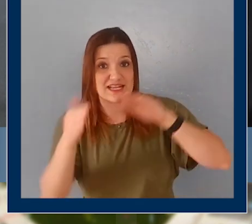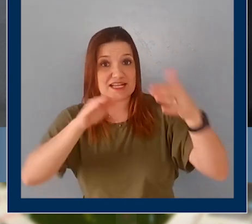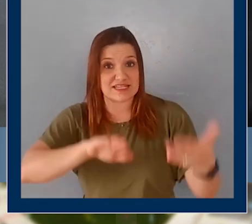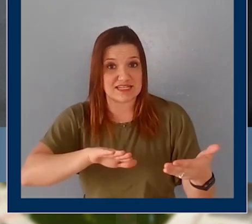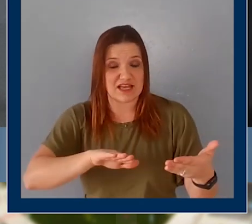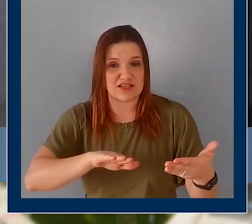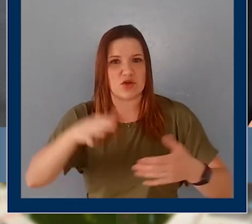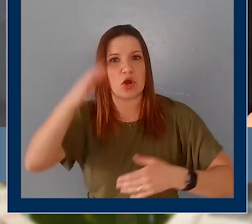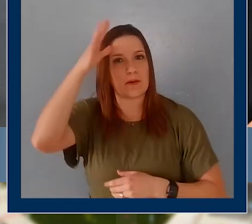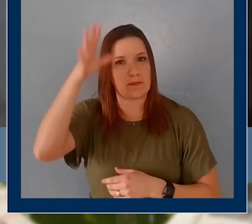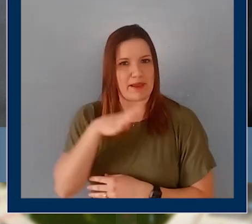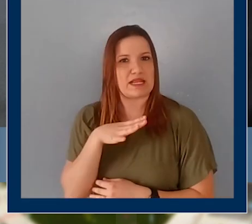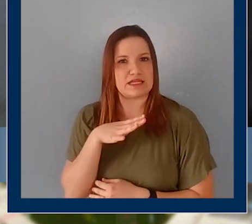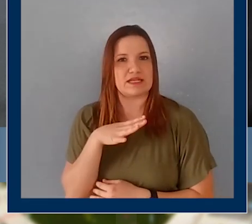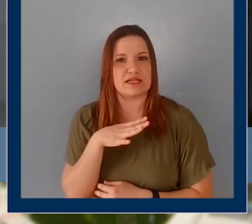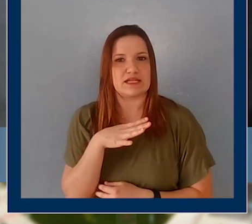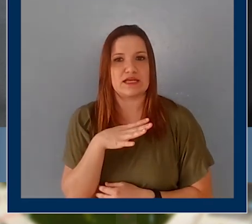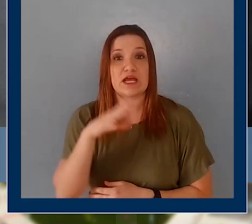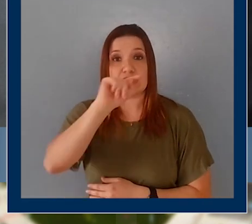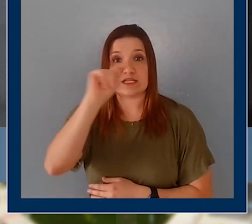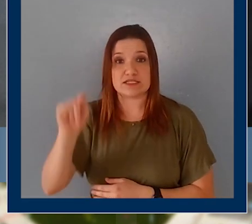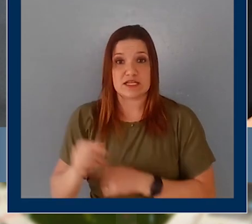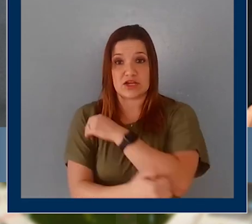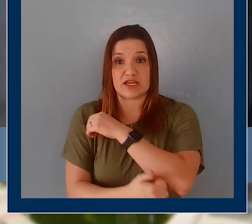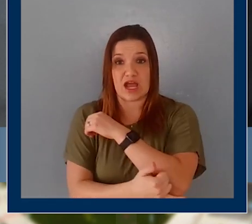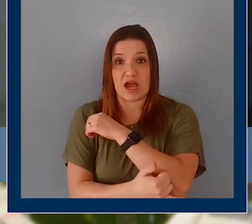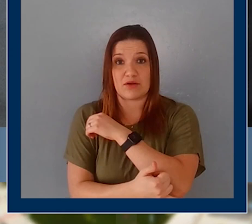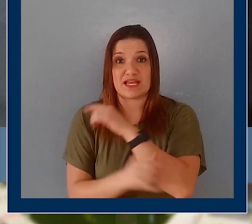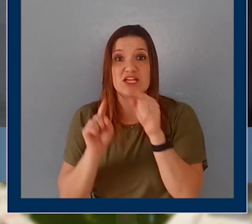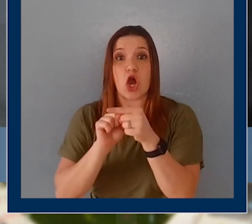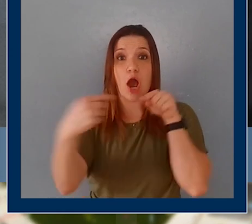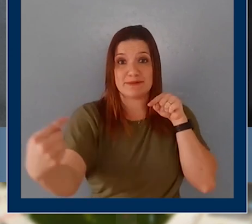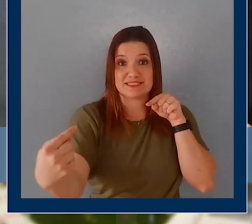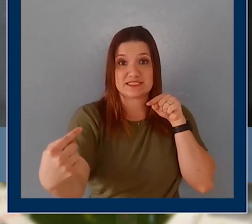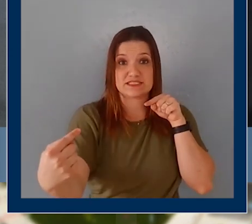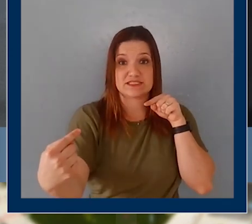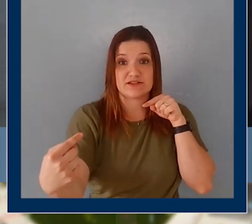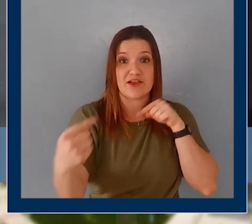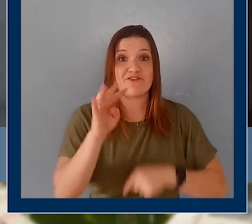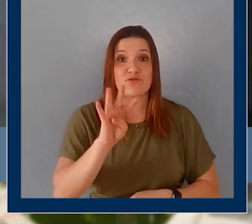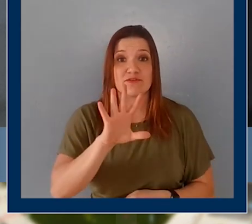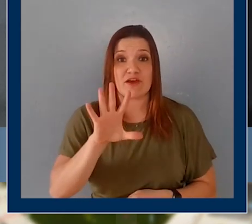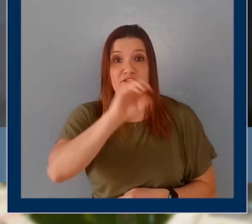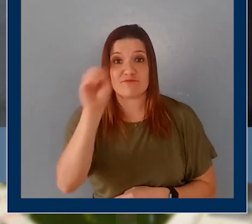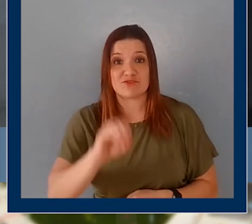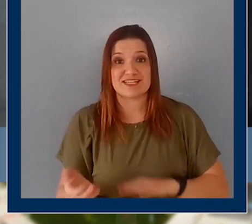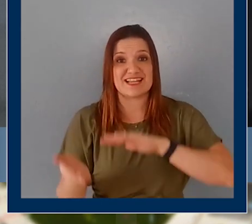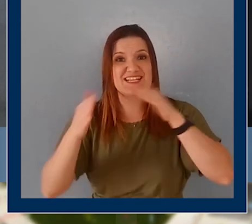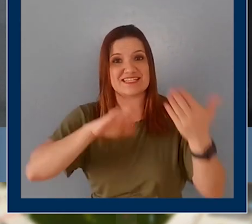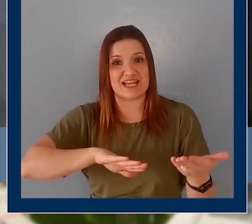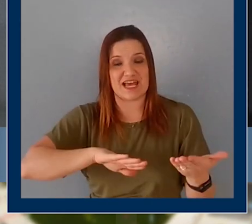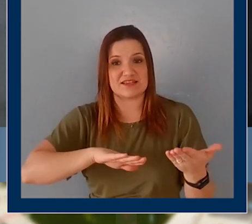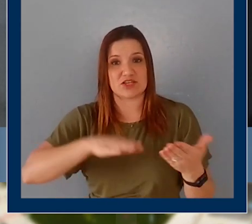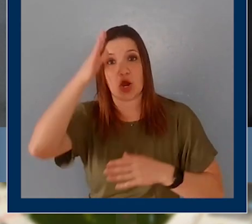safe practices, certainly to protect yourself, but for that younger population, it's more to protect others, to protect your loved ones and